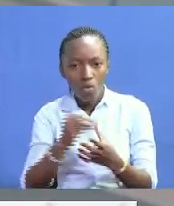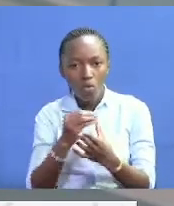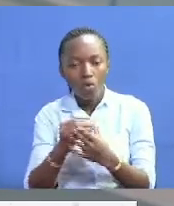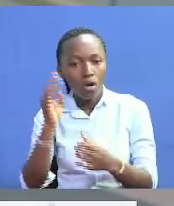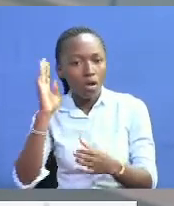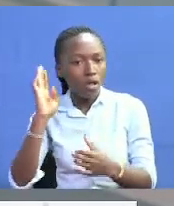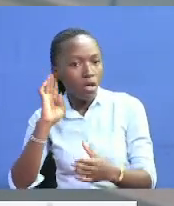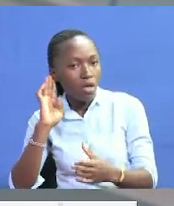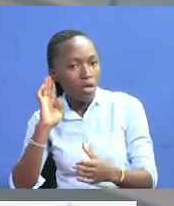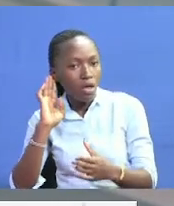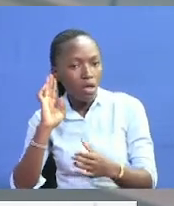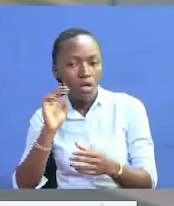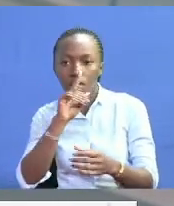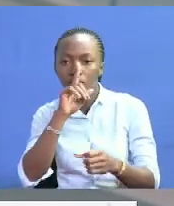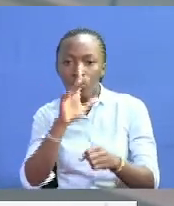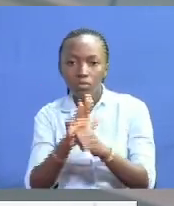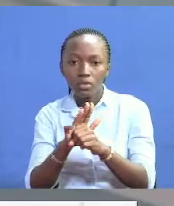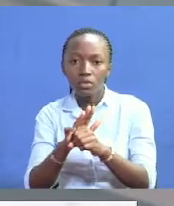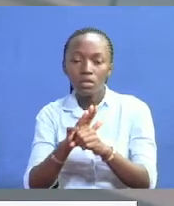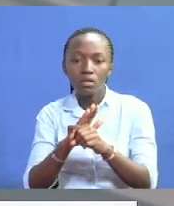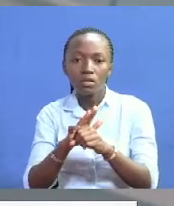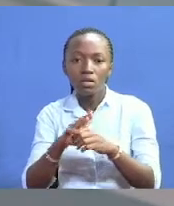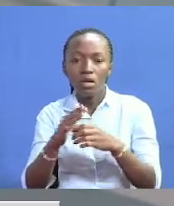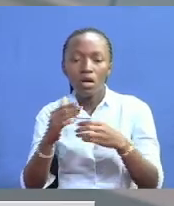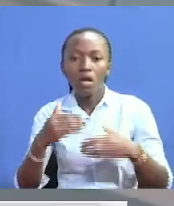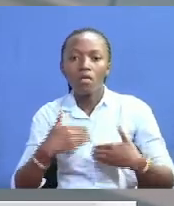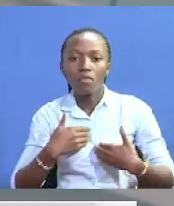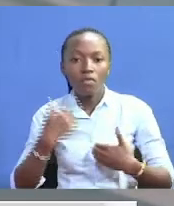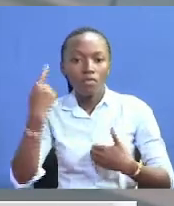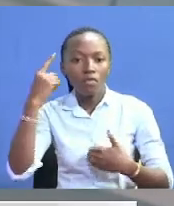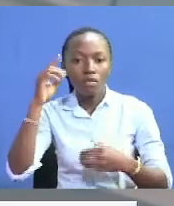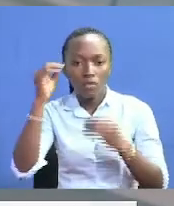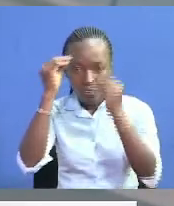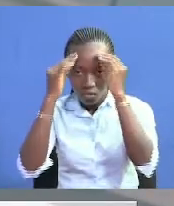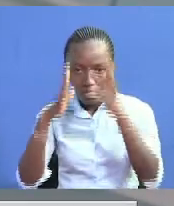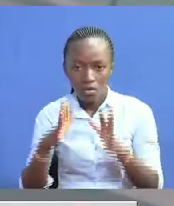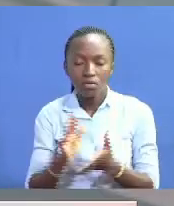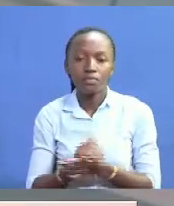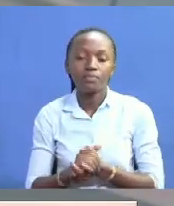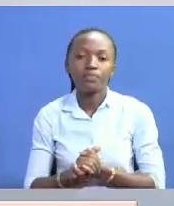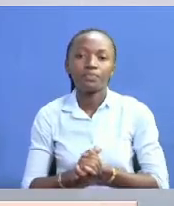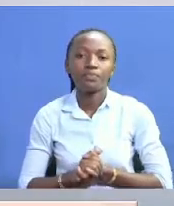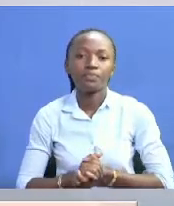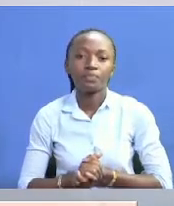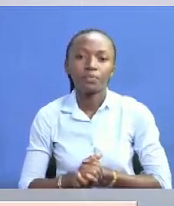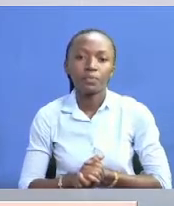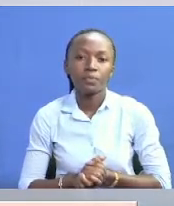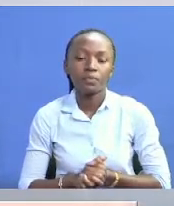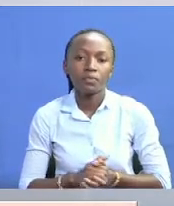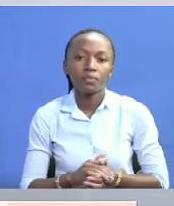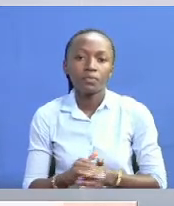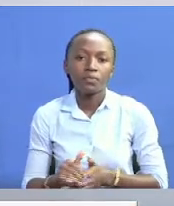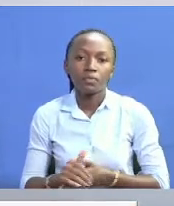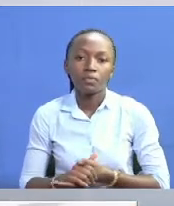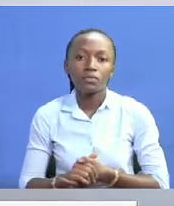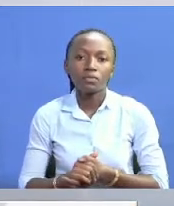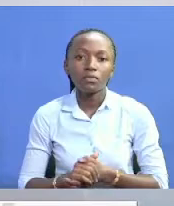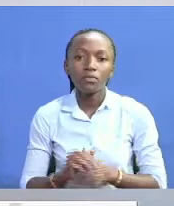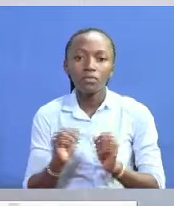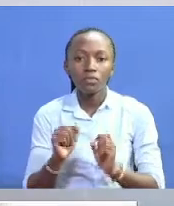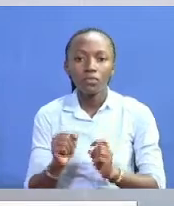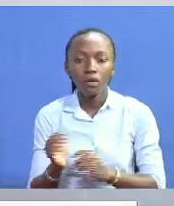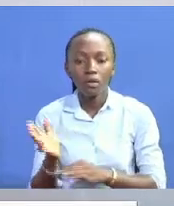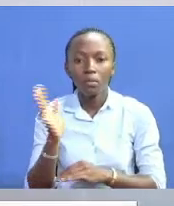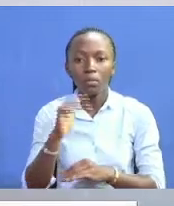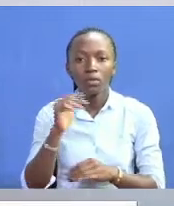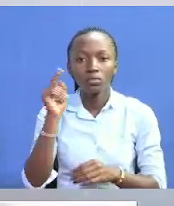status, you see even the accountability, it's still worrying and it's a need improvement. All right. Now, maybe just get back to